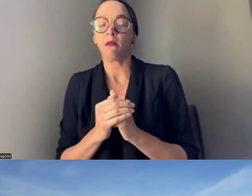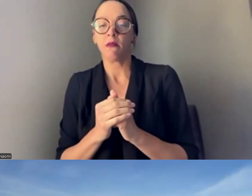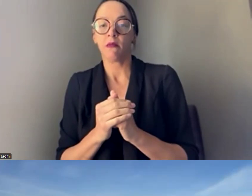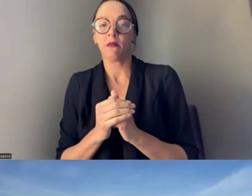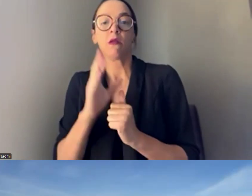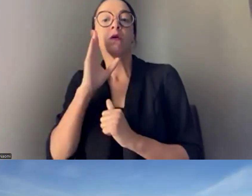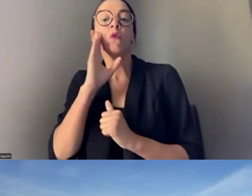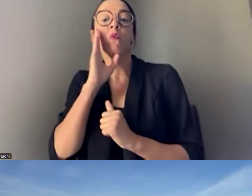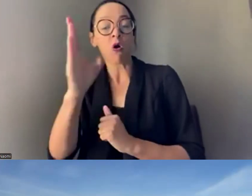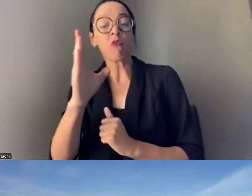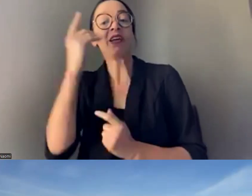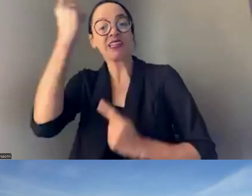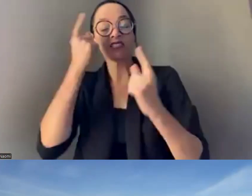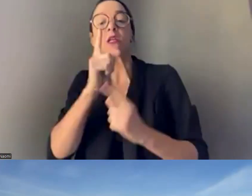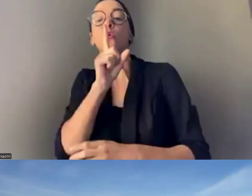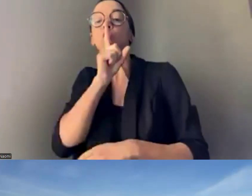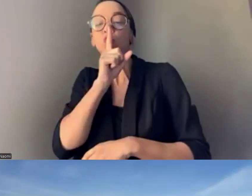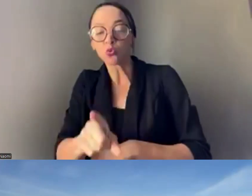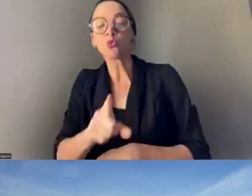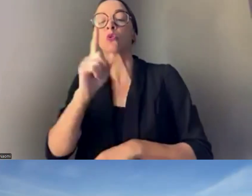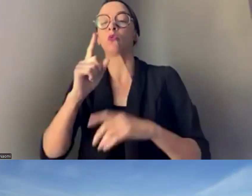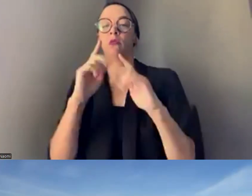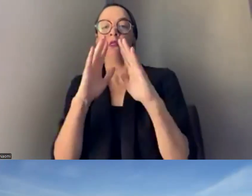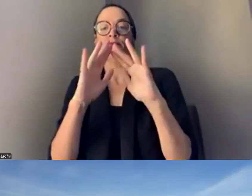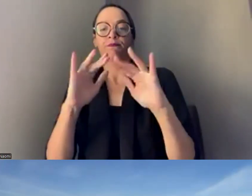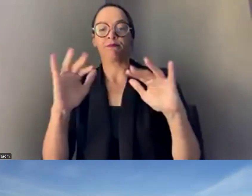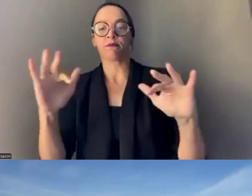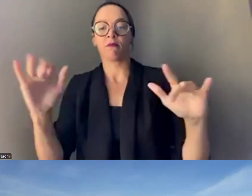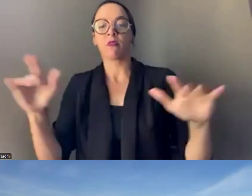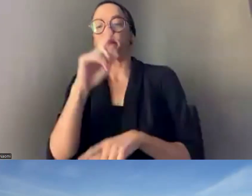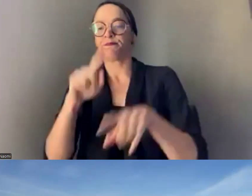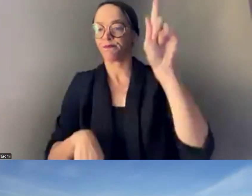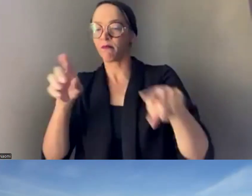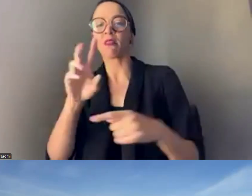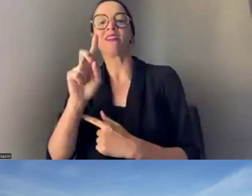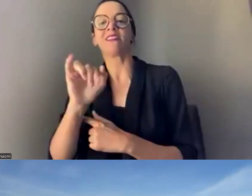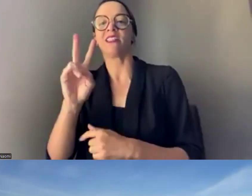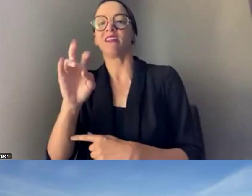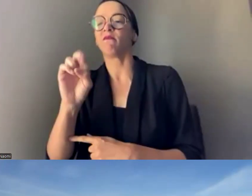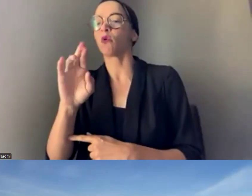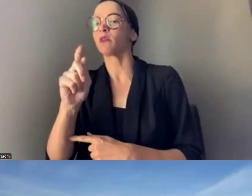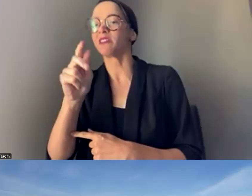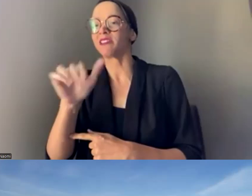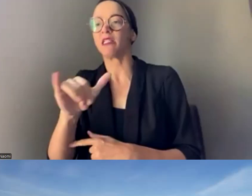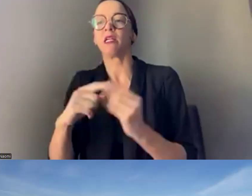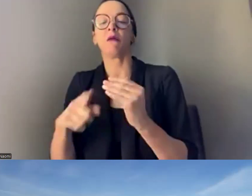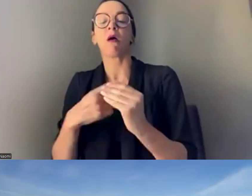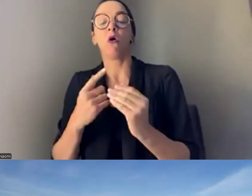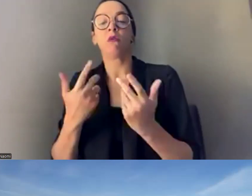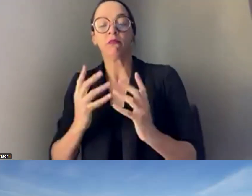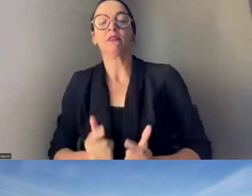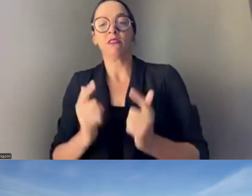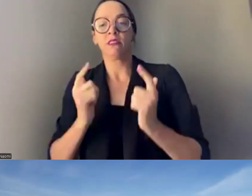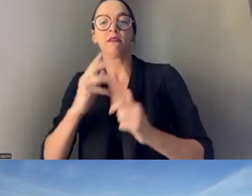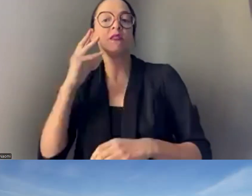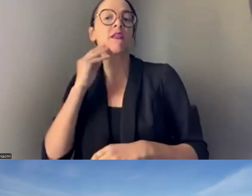true diversity in regards to this lived experience committee. And what was